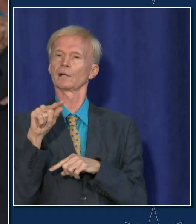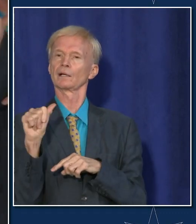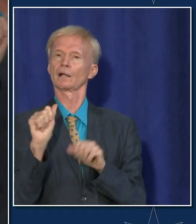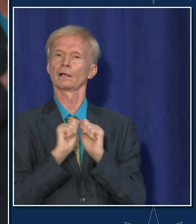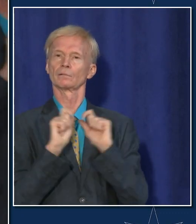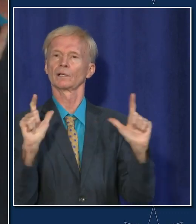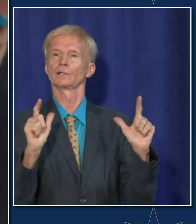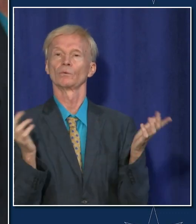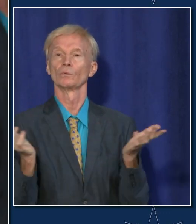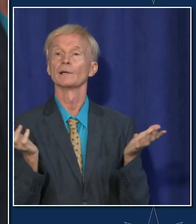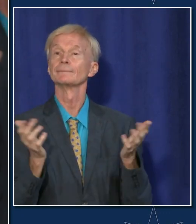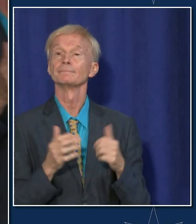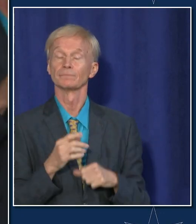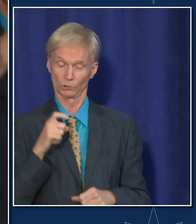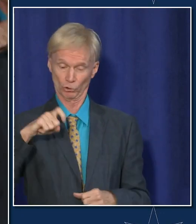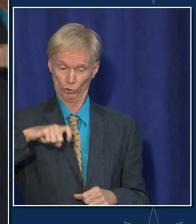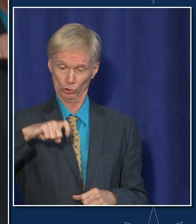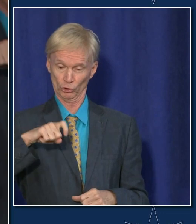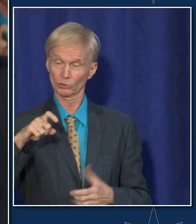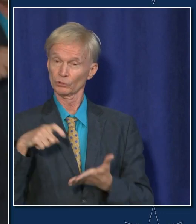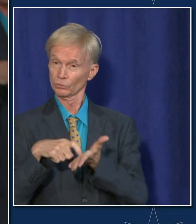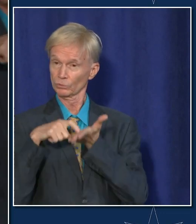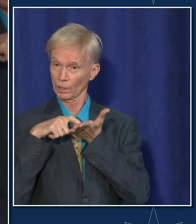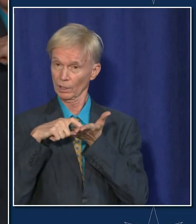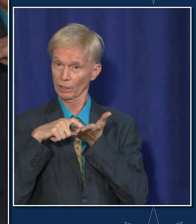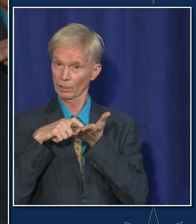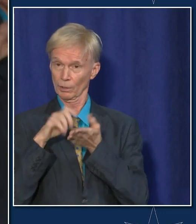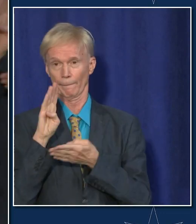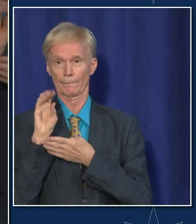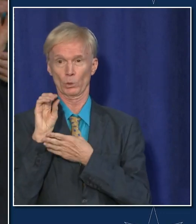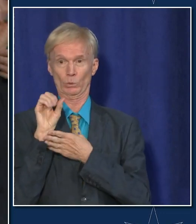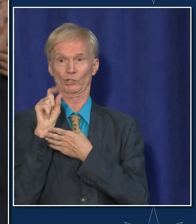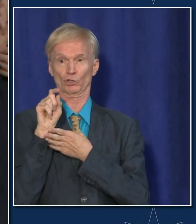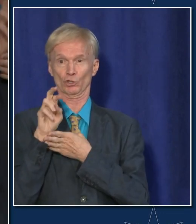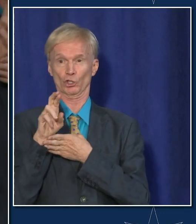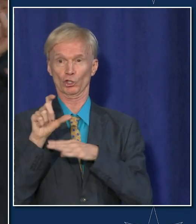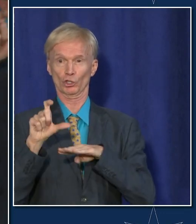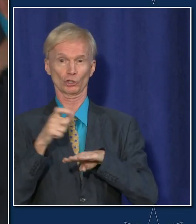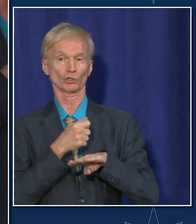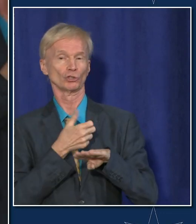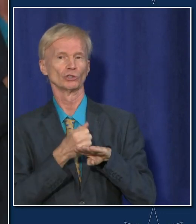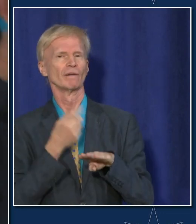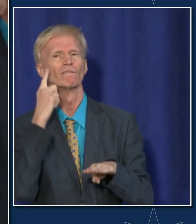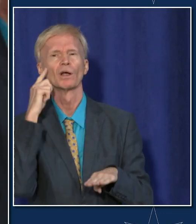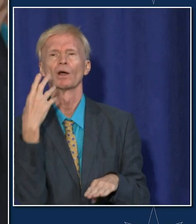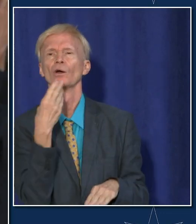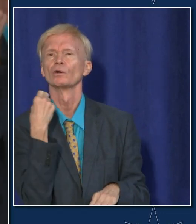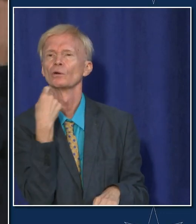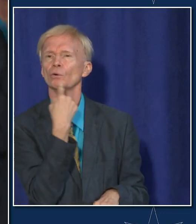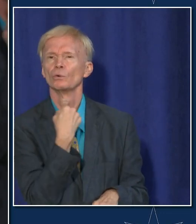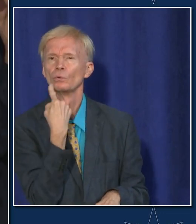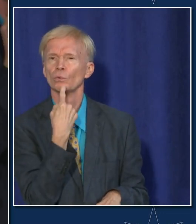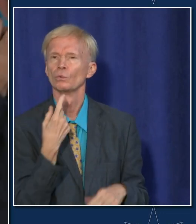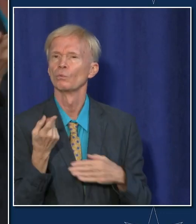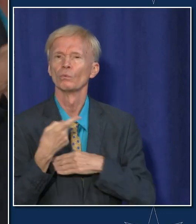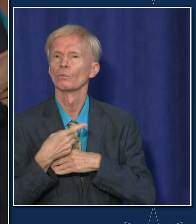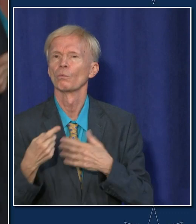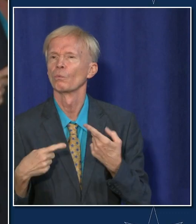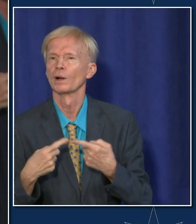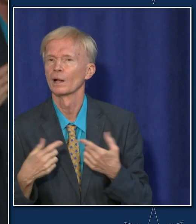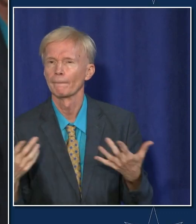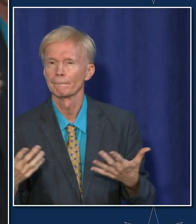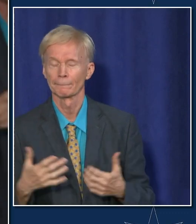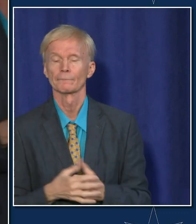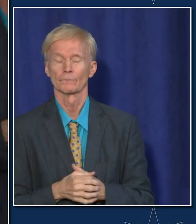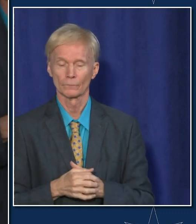conversation about should a booster be needed, when could that be, and to which population? So I think